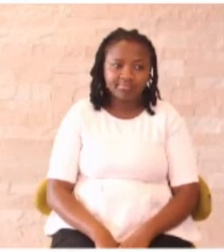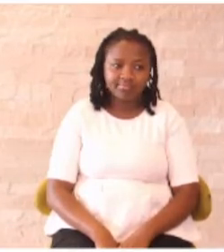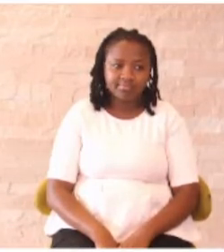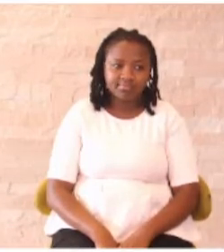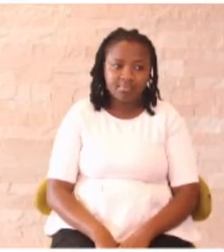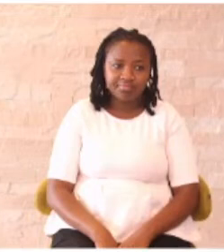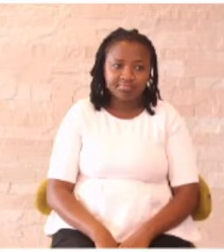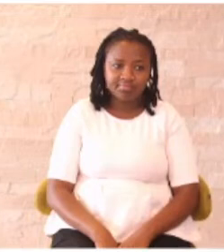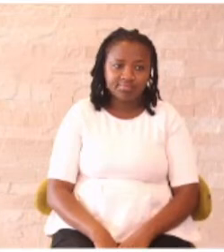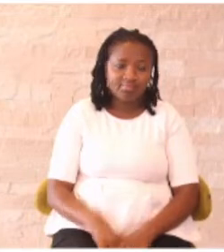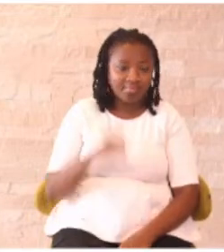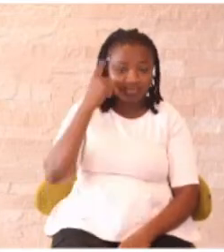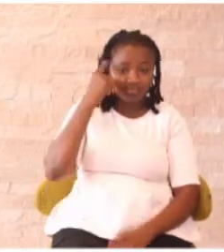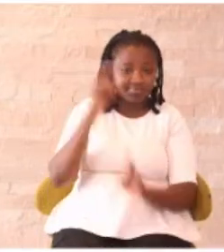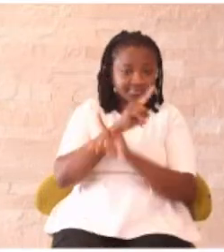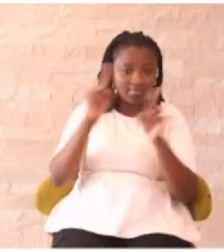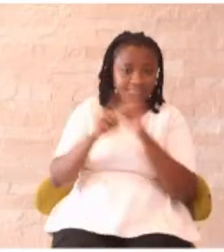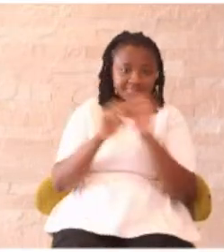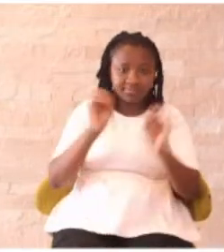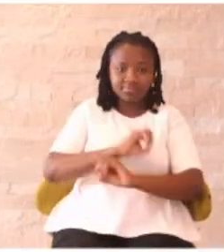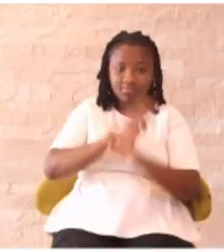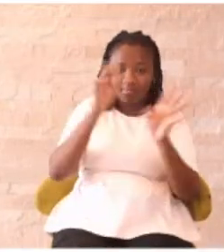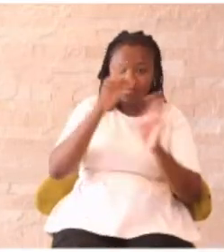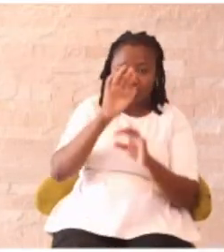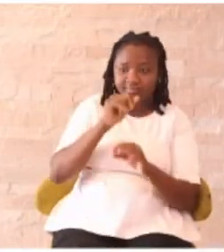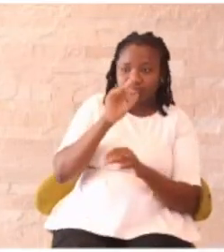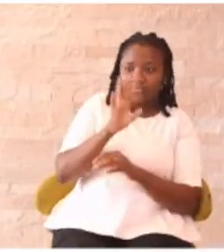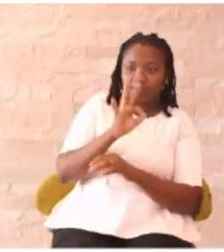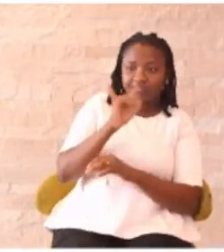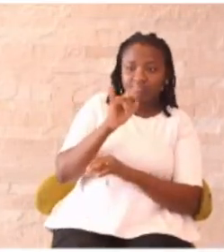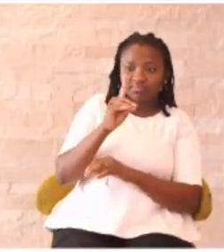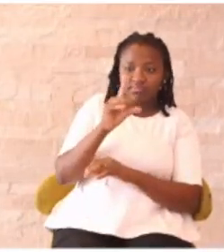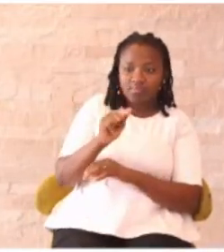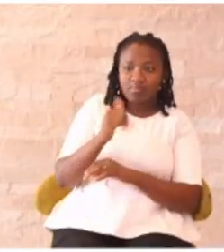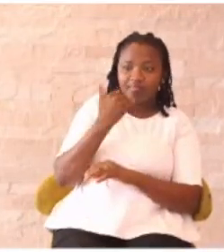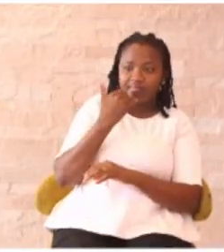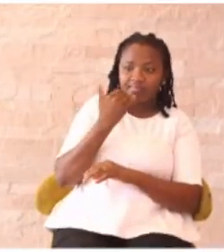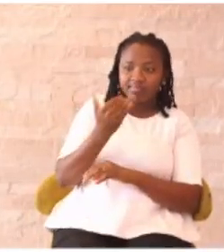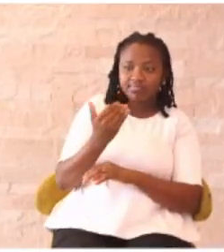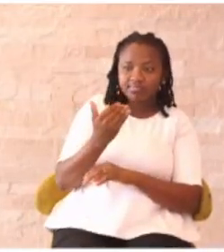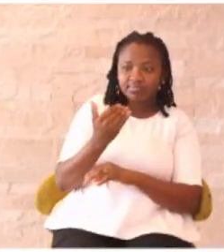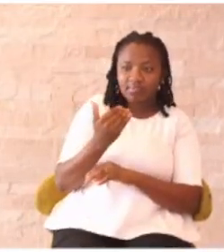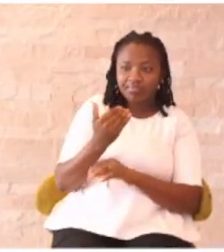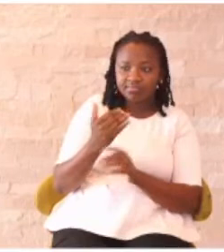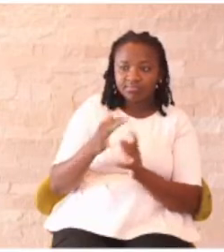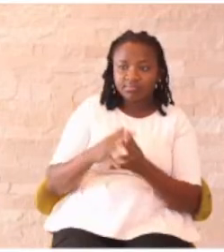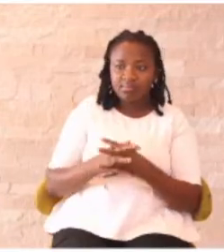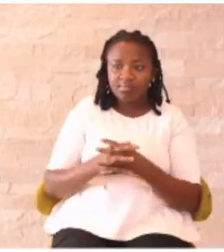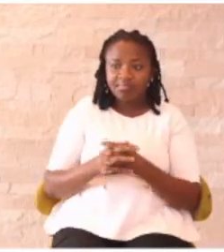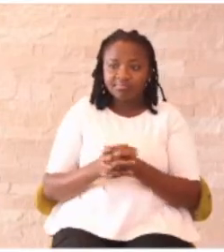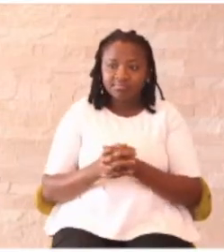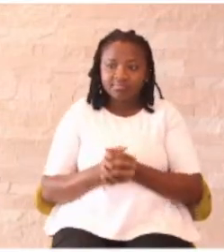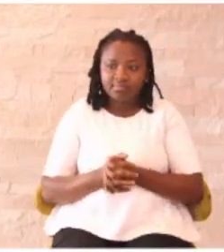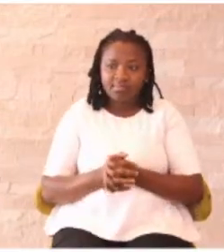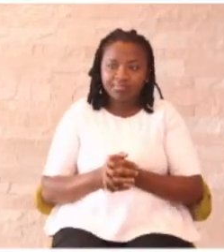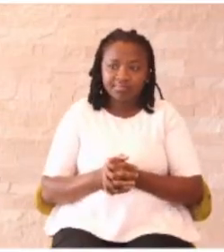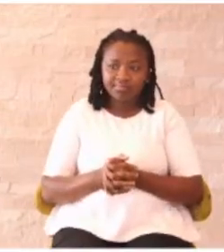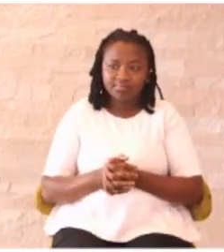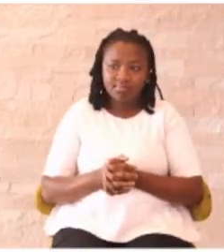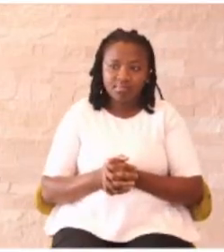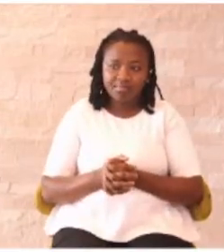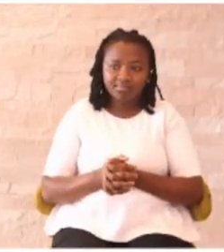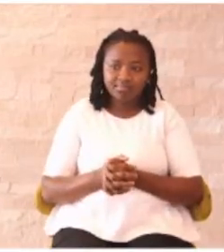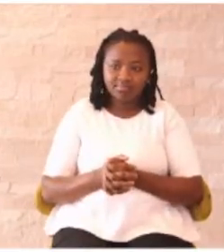Everything is super clear from FIDA. Thank you. We will now move on to